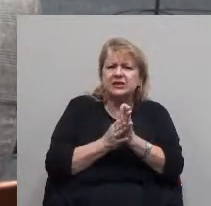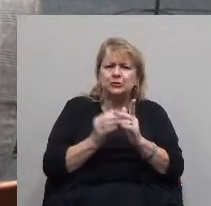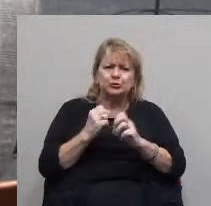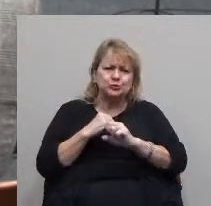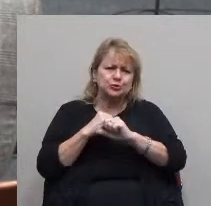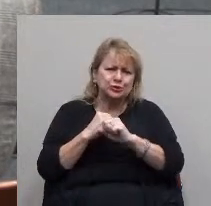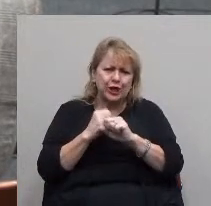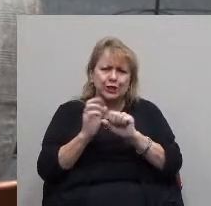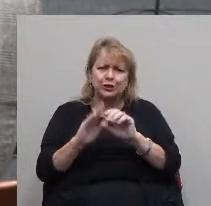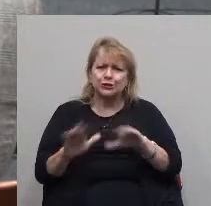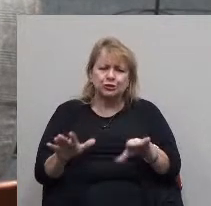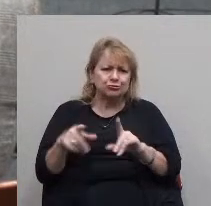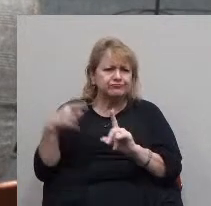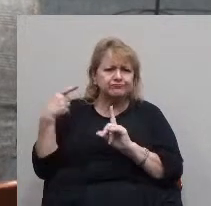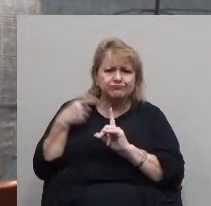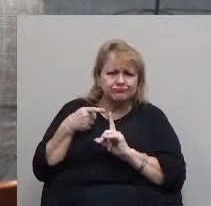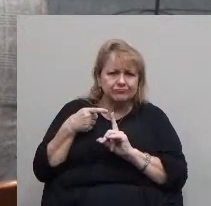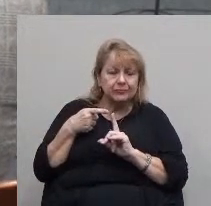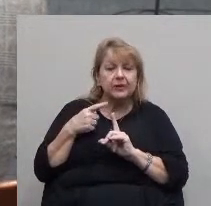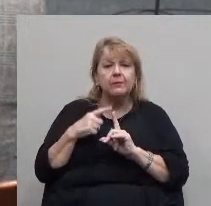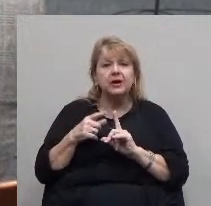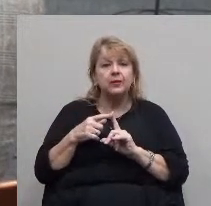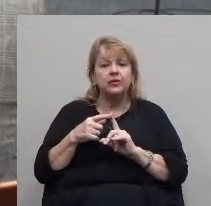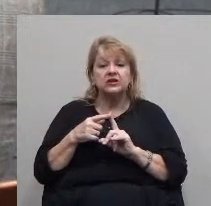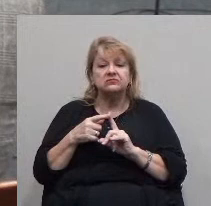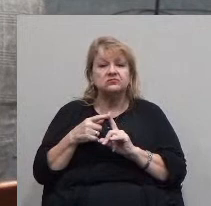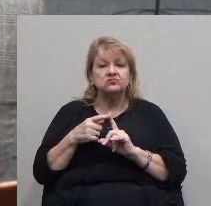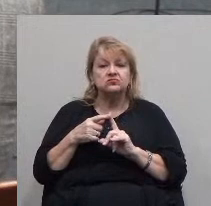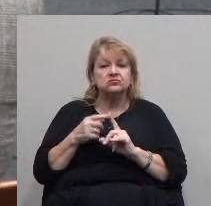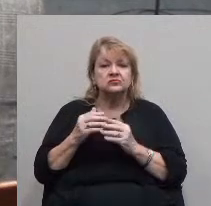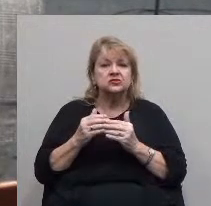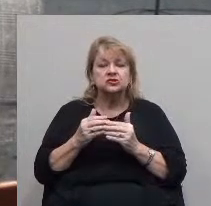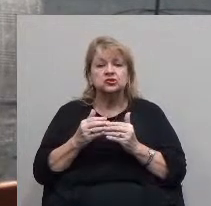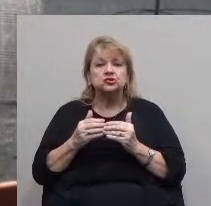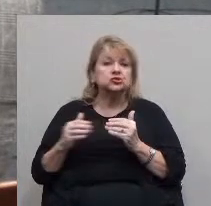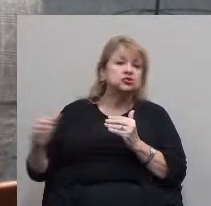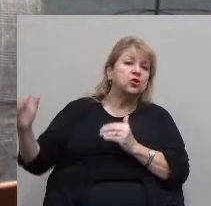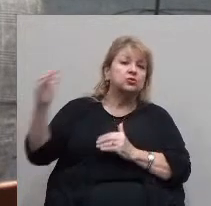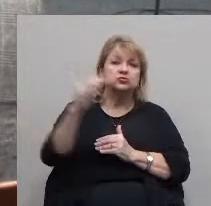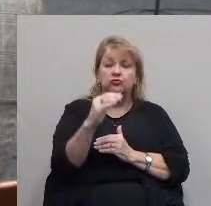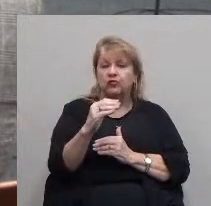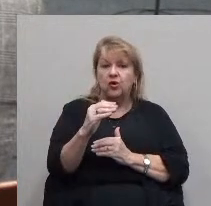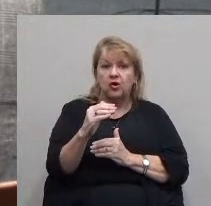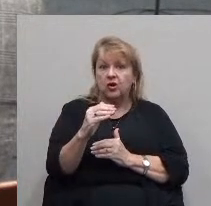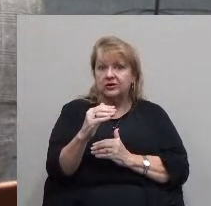that's what this is, that it doesn't go so far.